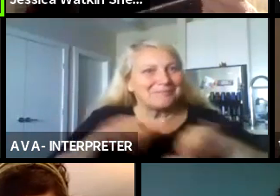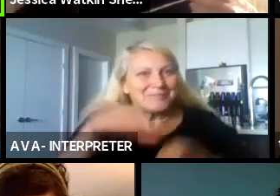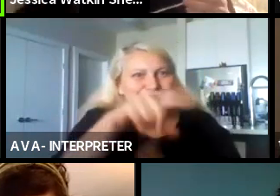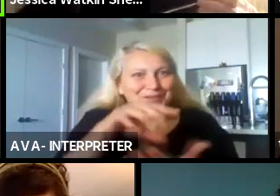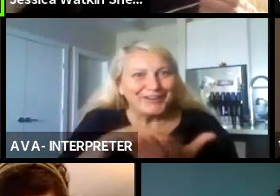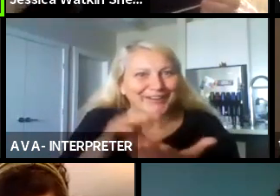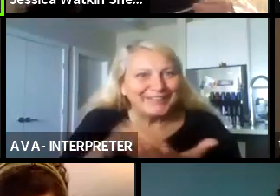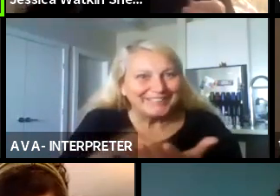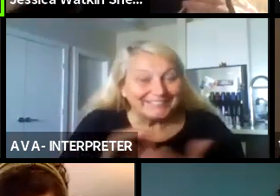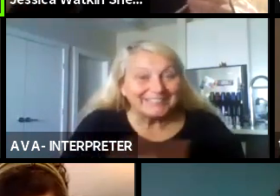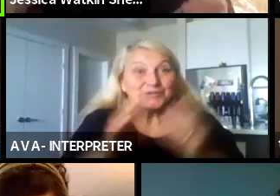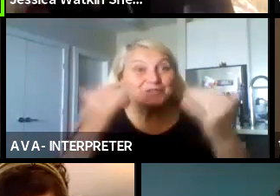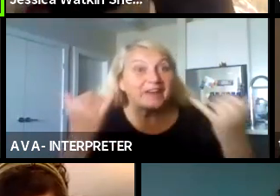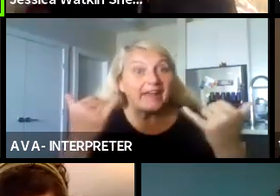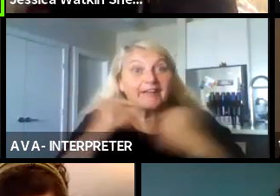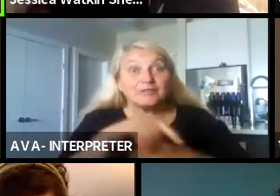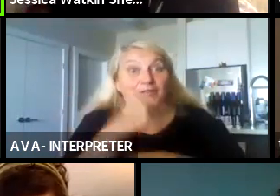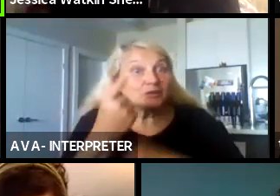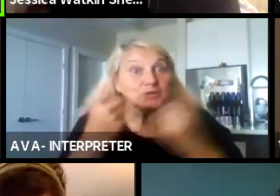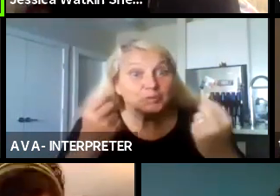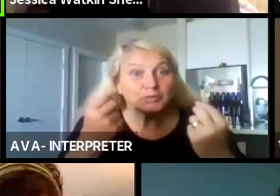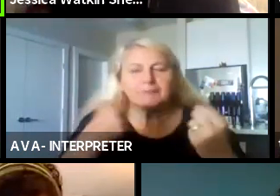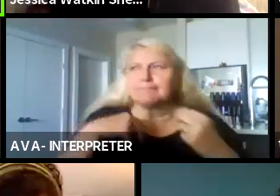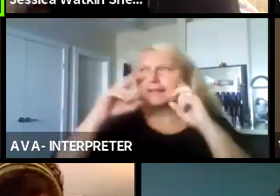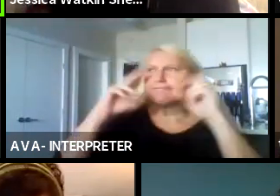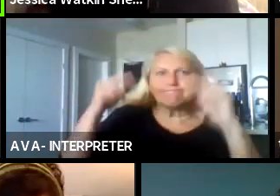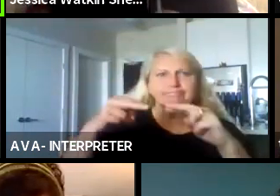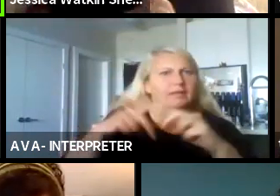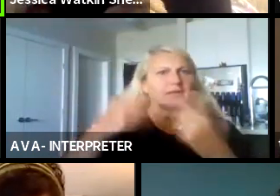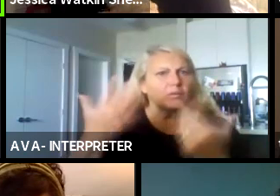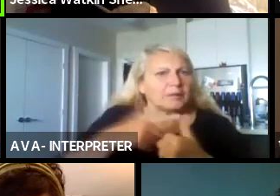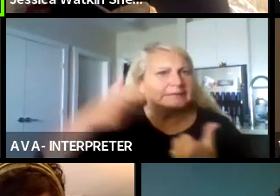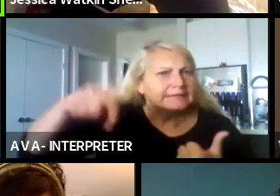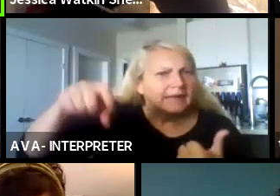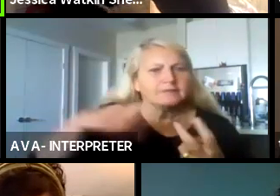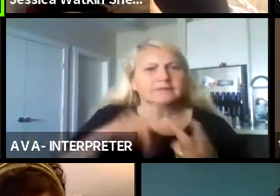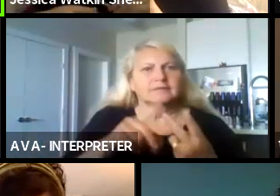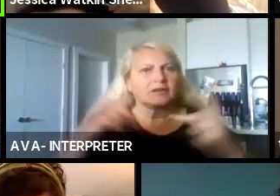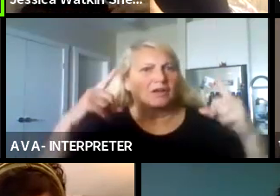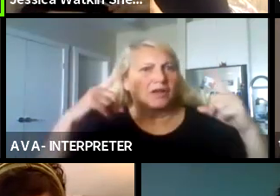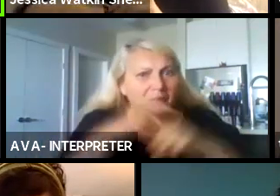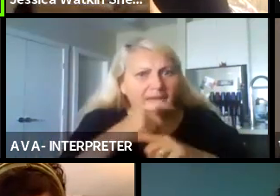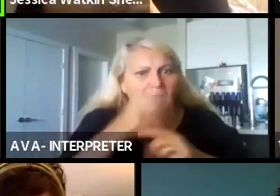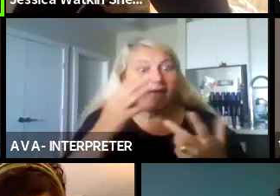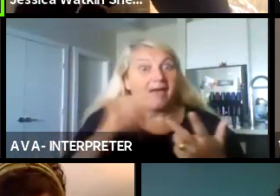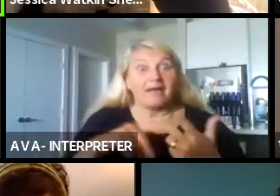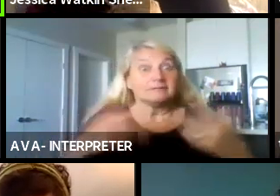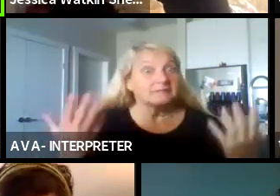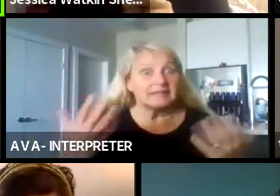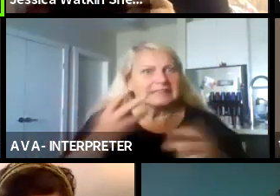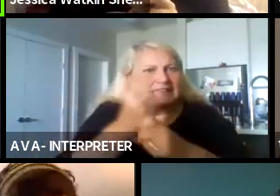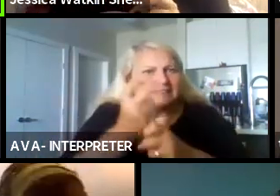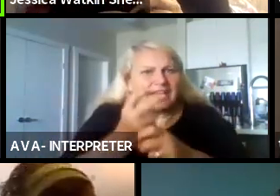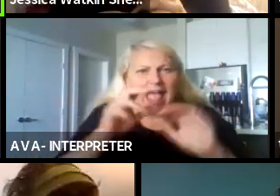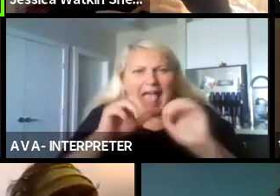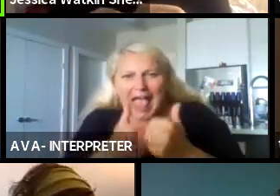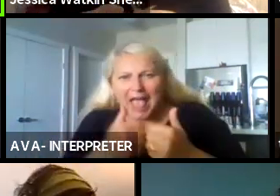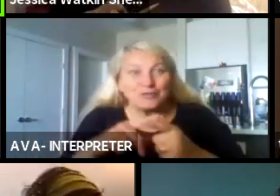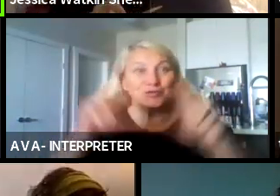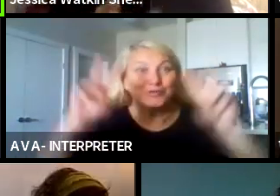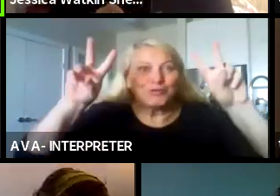be exploring the necessity, importance, complexity, and difficulty of cripping practice